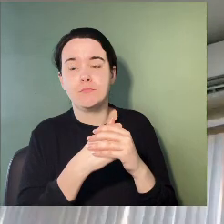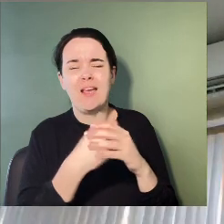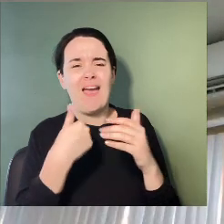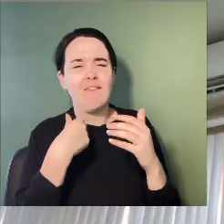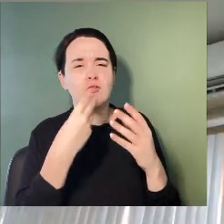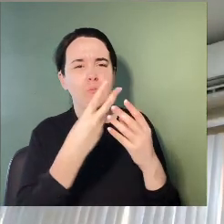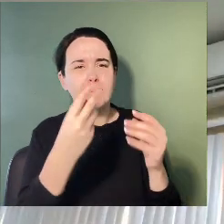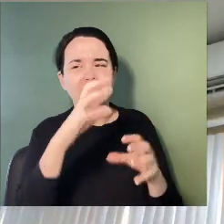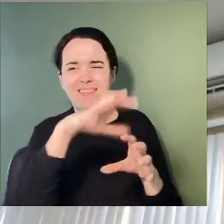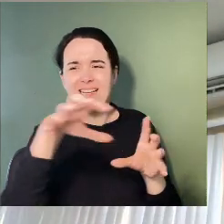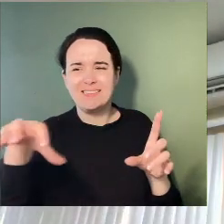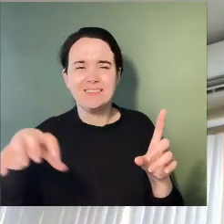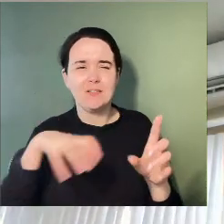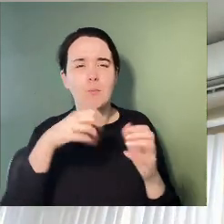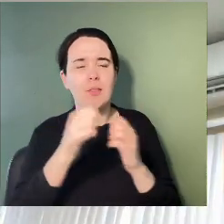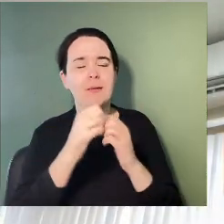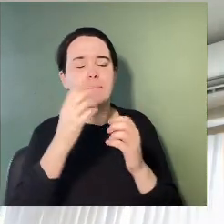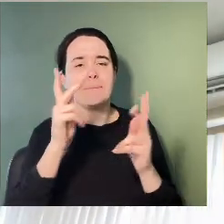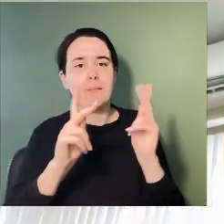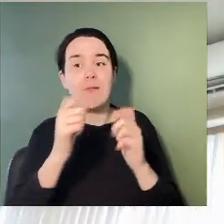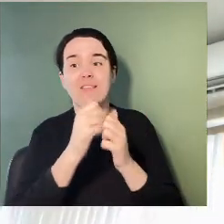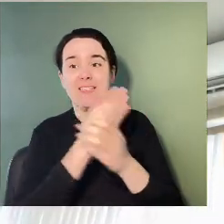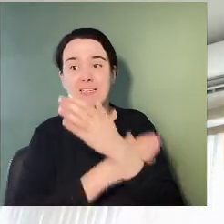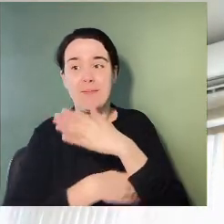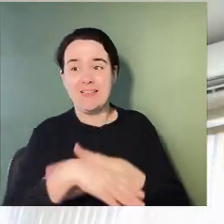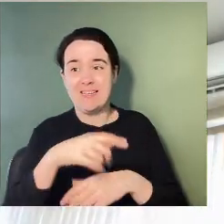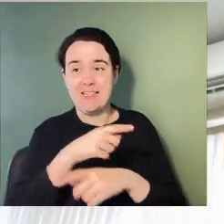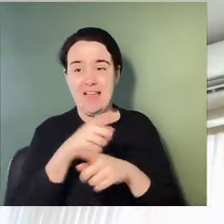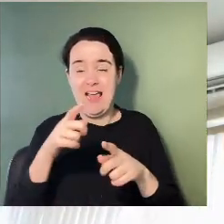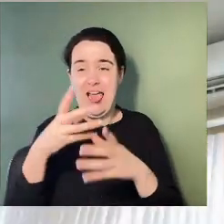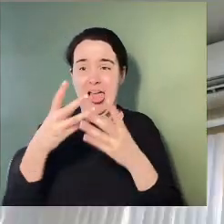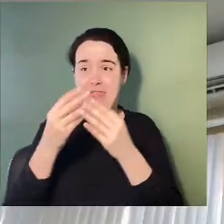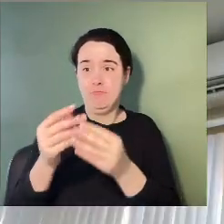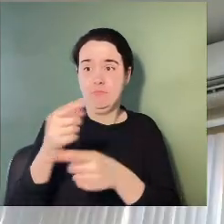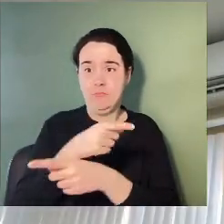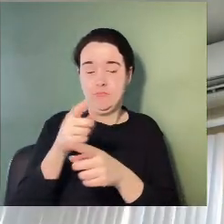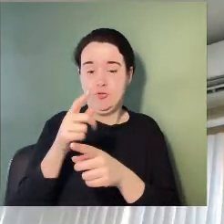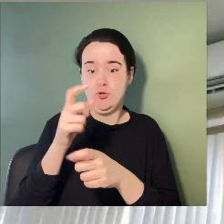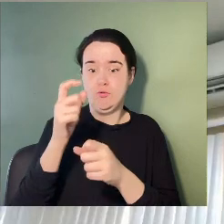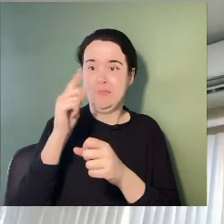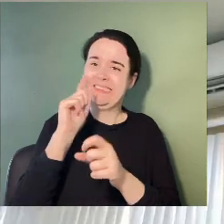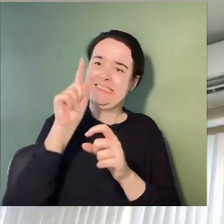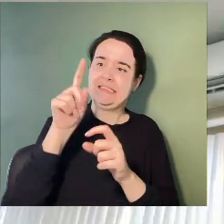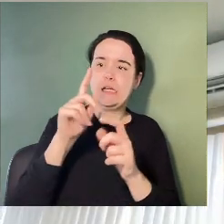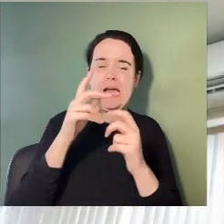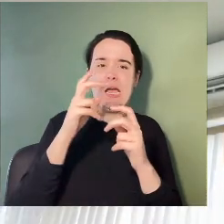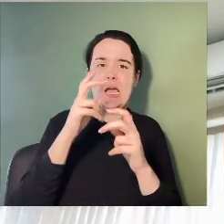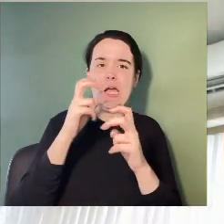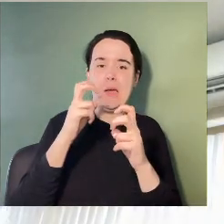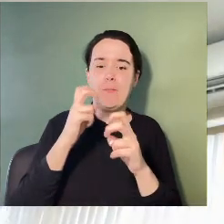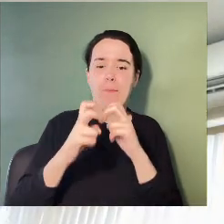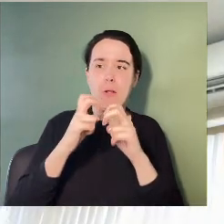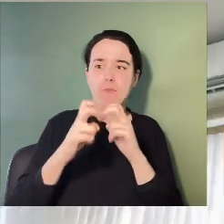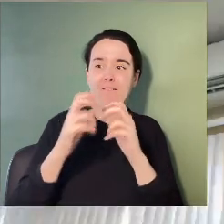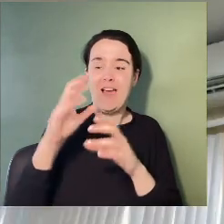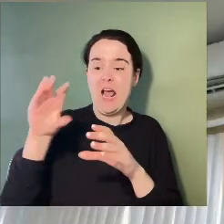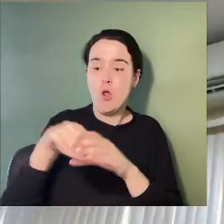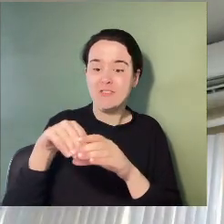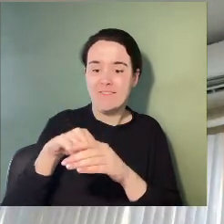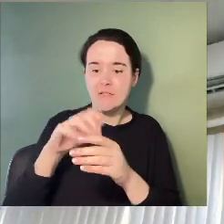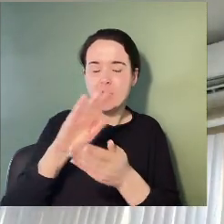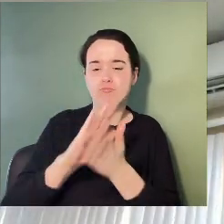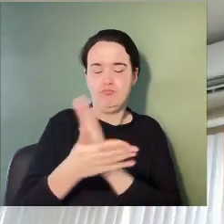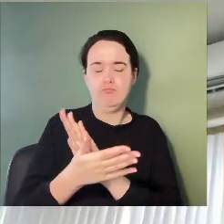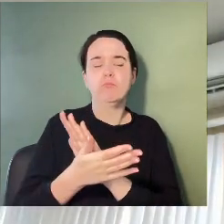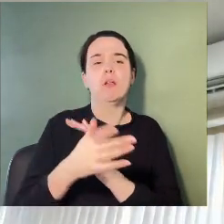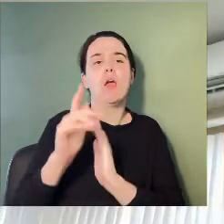centers for people with disability. So I think this question speaks to issues of inclusivity. Inclusivity is a